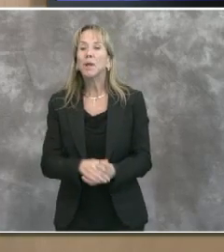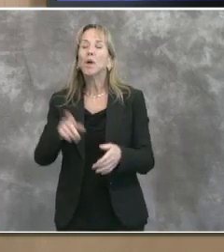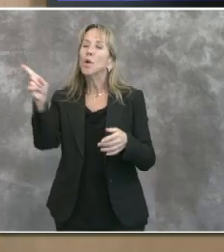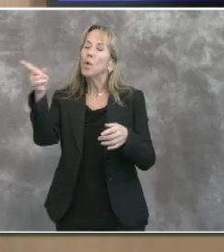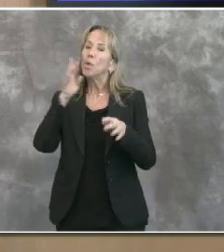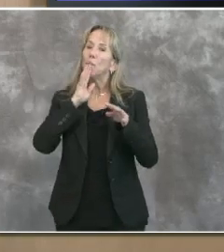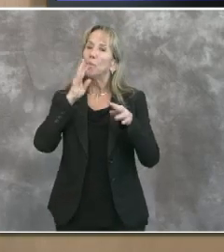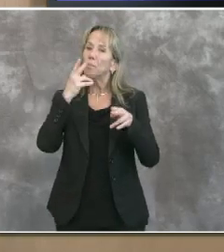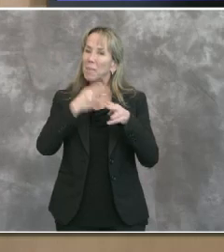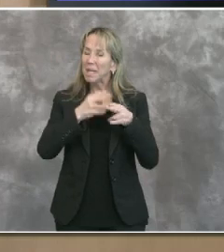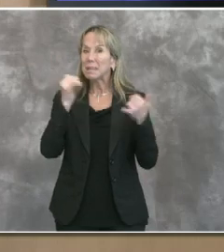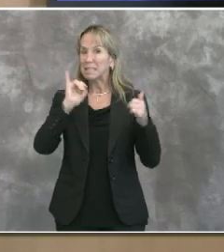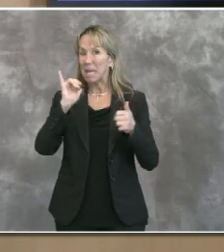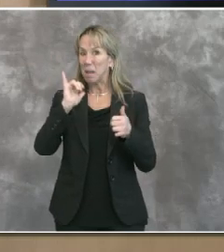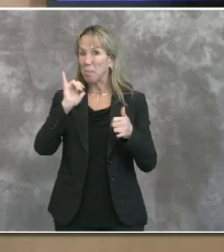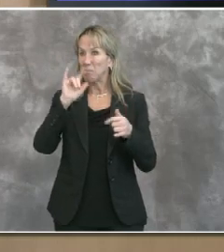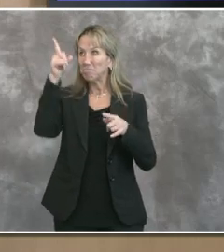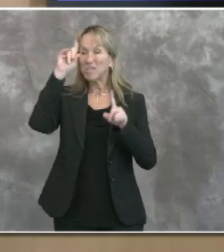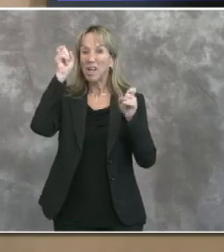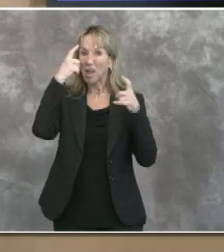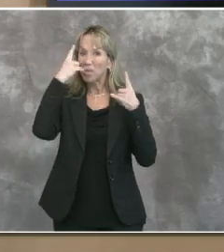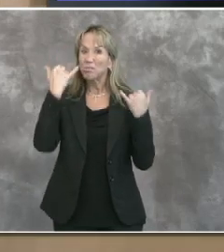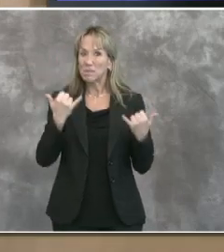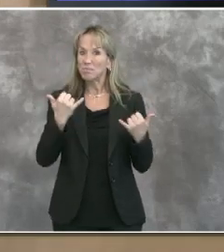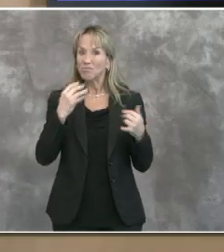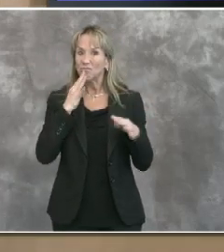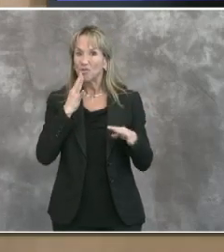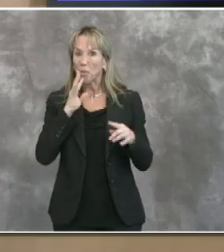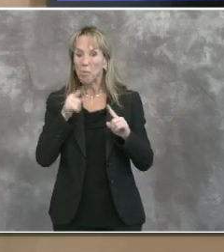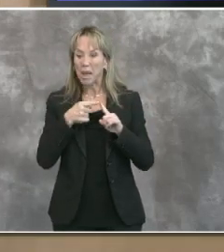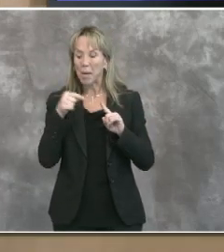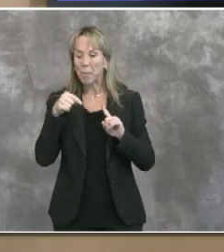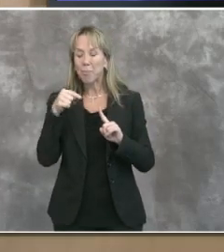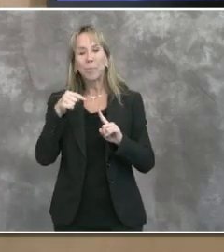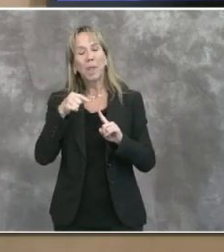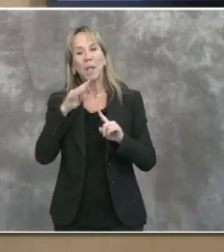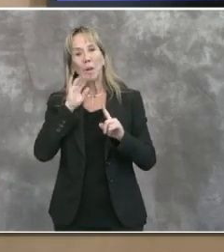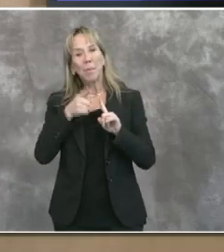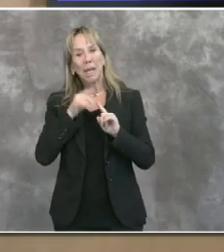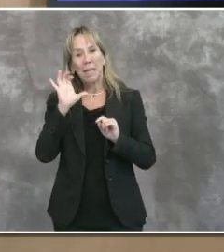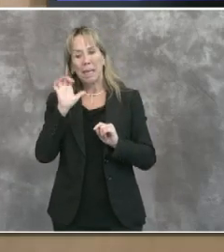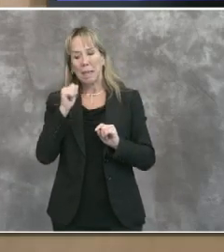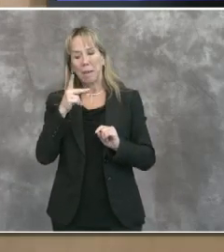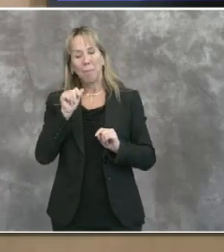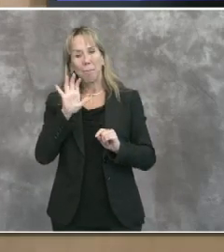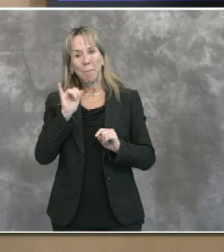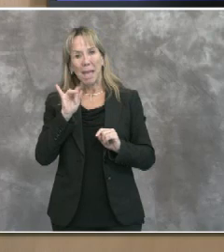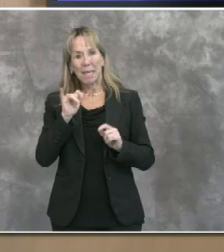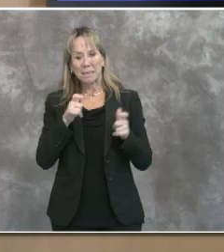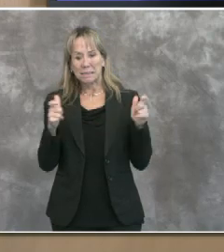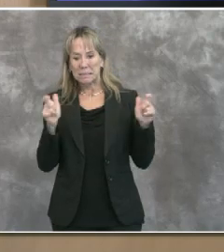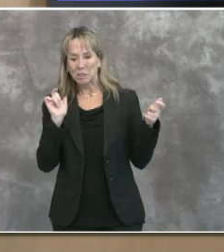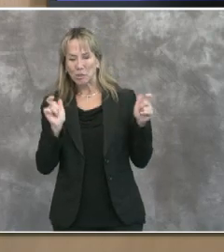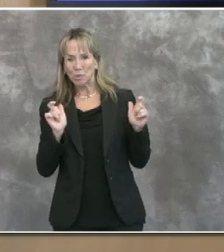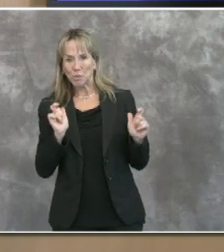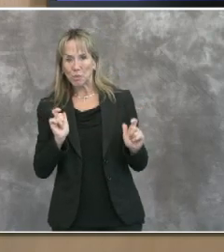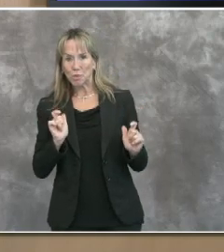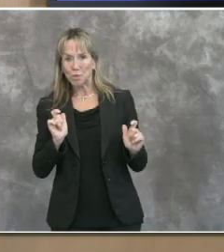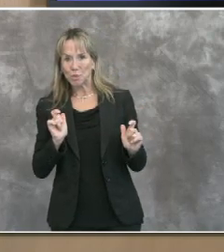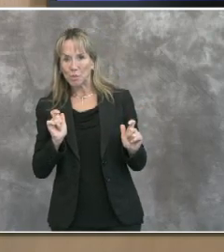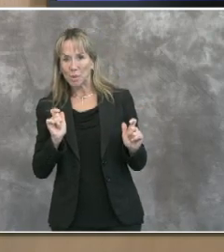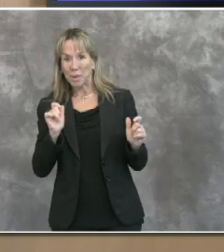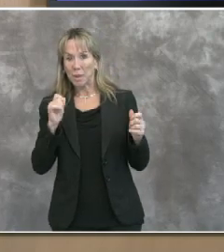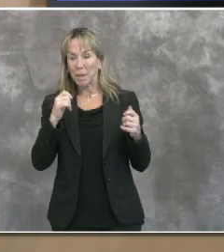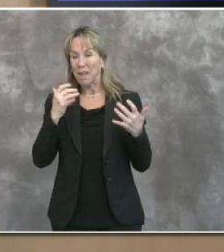governor said too, testing capacity is really important to